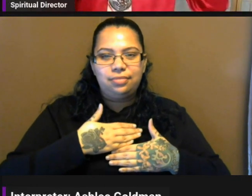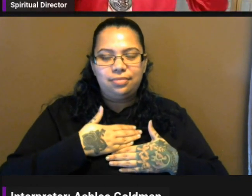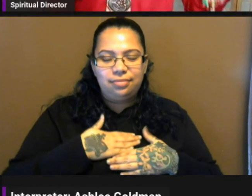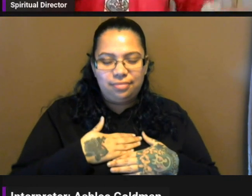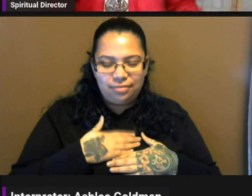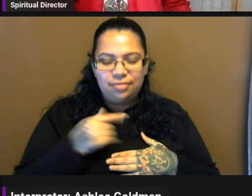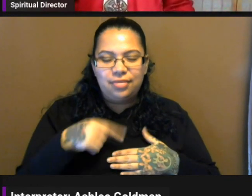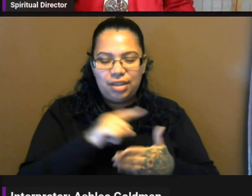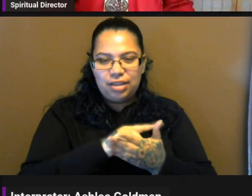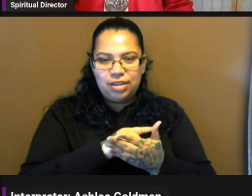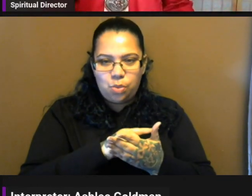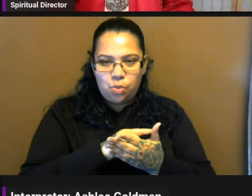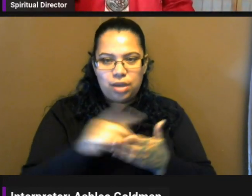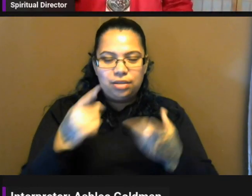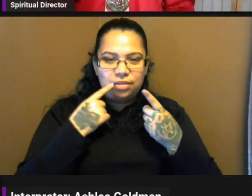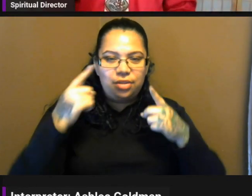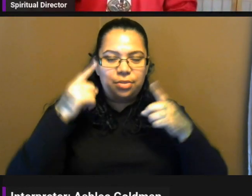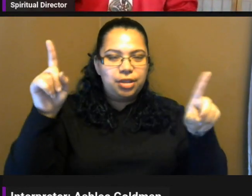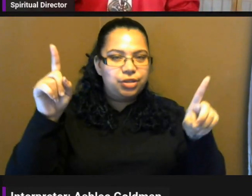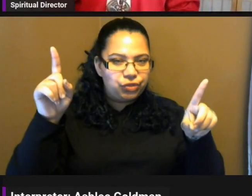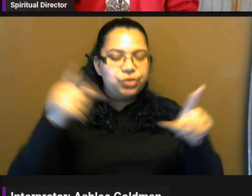This week's declaration or affirmation,